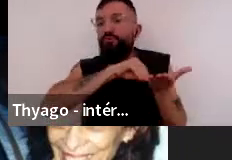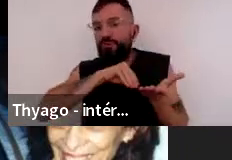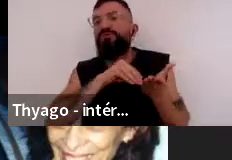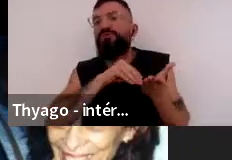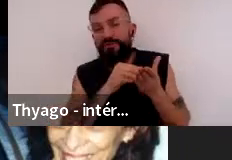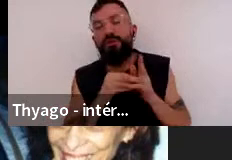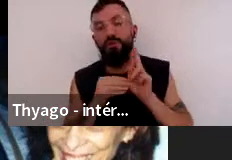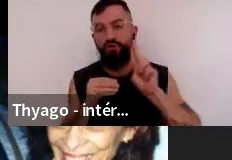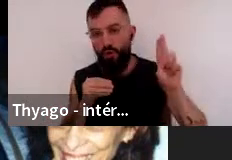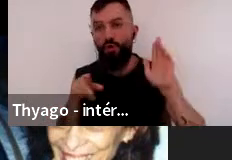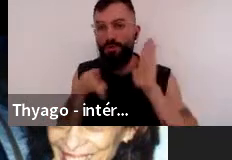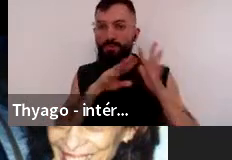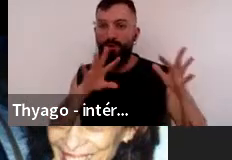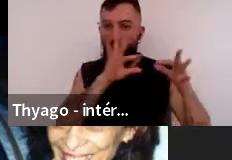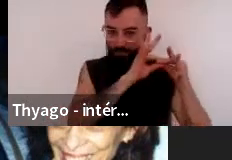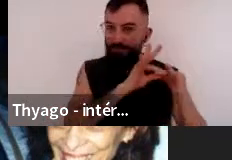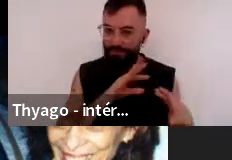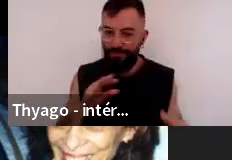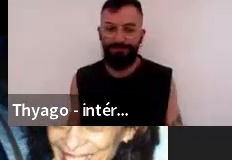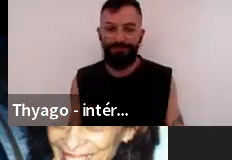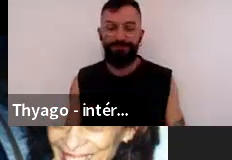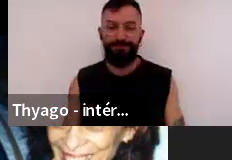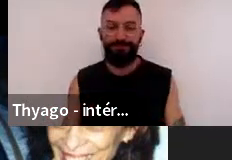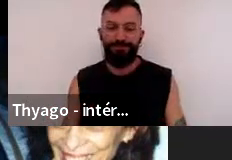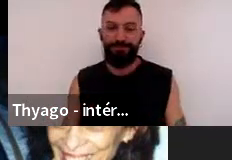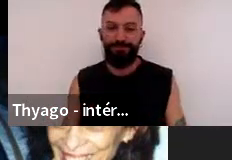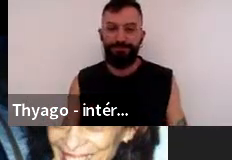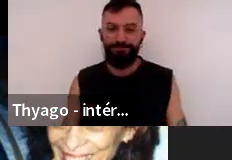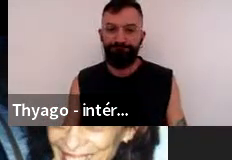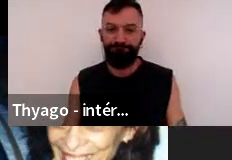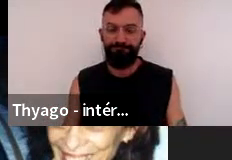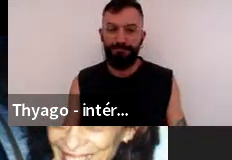the name of that neighborhood.